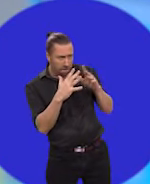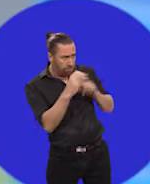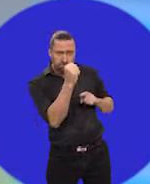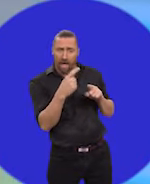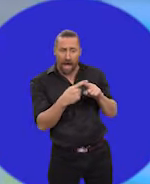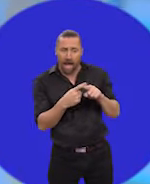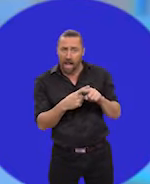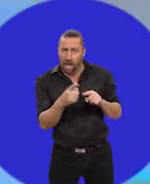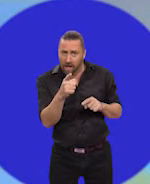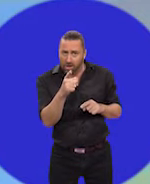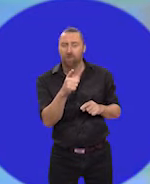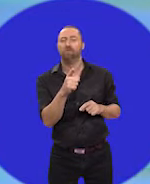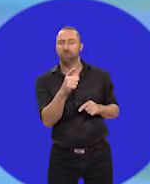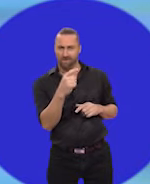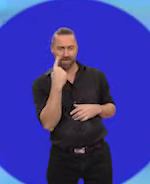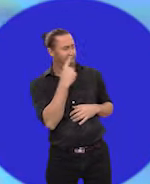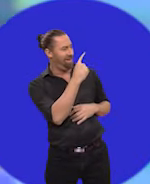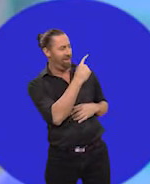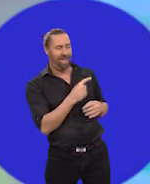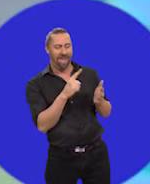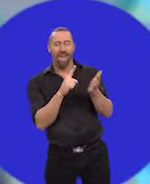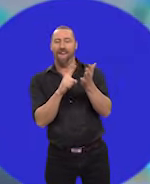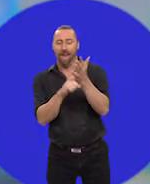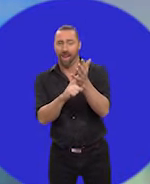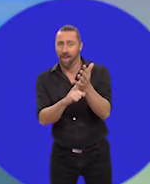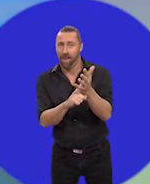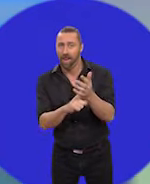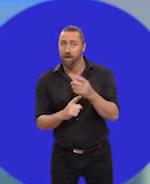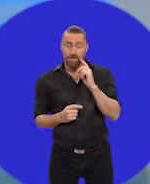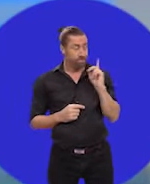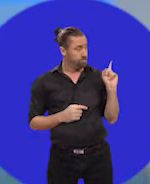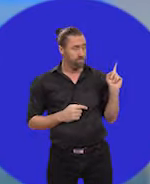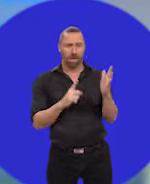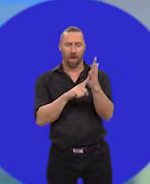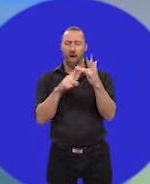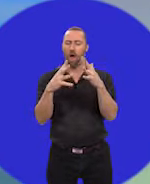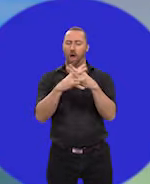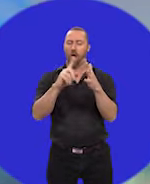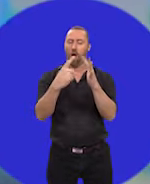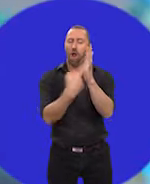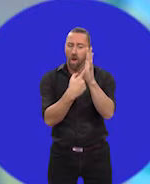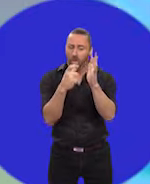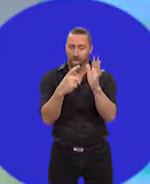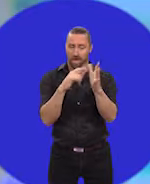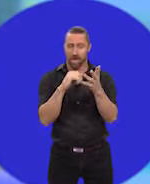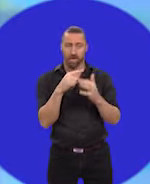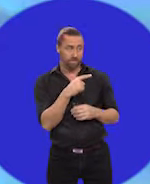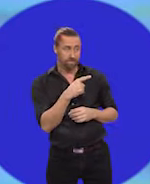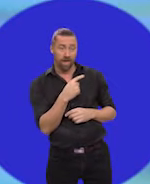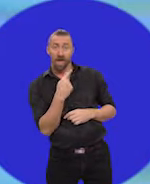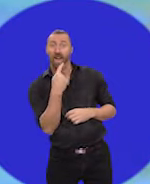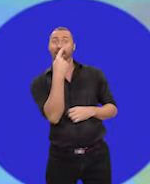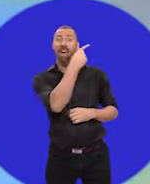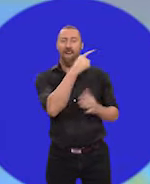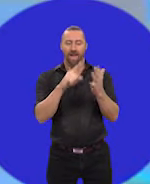You do? That's right, it's the letter L. Here is the letter L. This is a lowercase L.